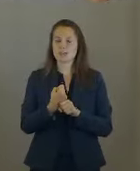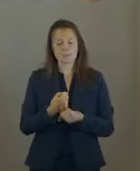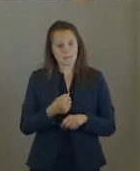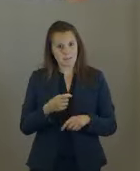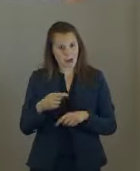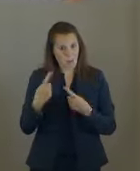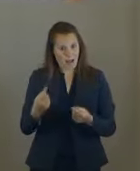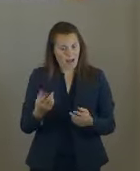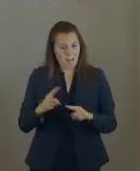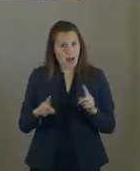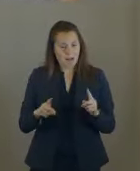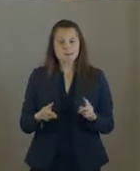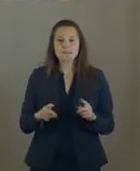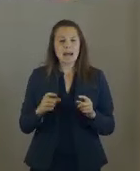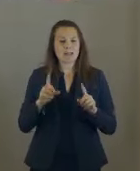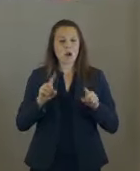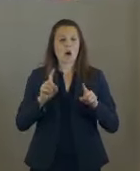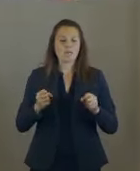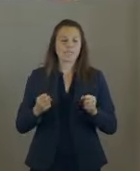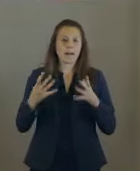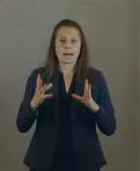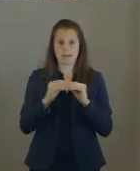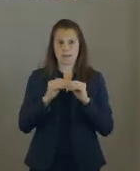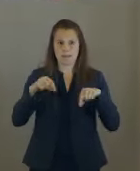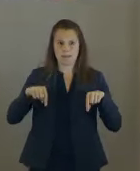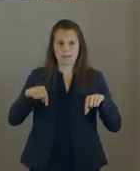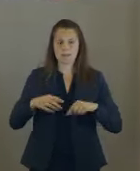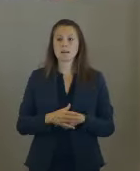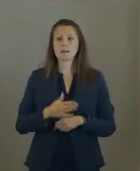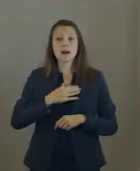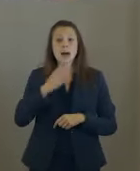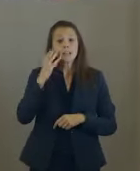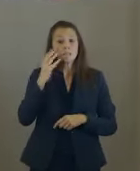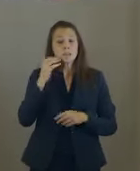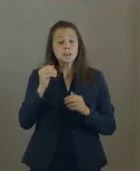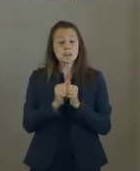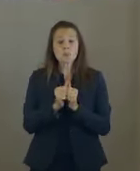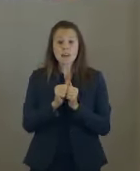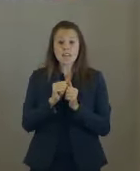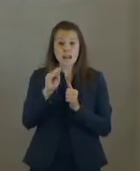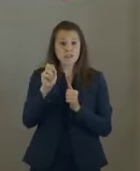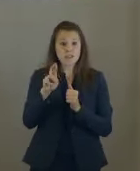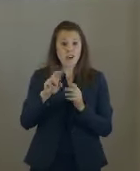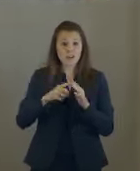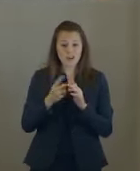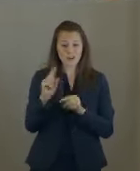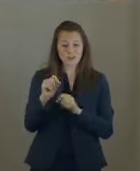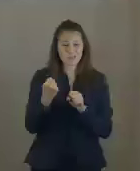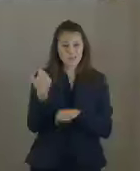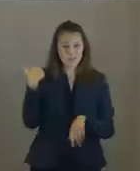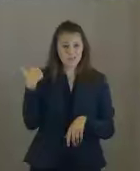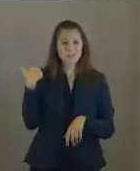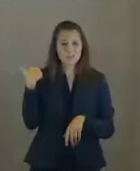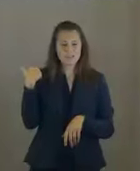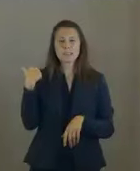one in a while, but many indeed. My experiences with the department started 20 years ago. And